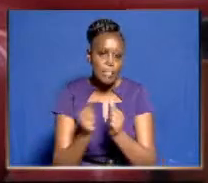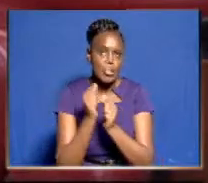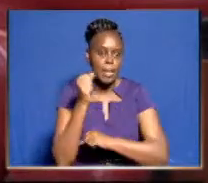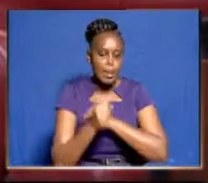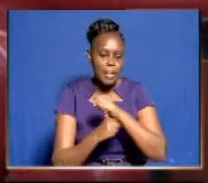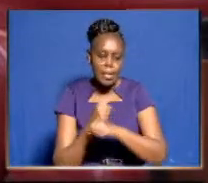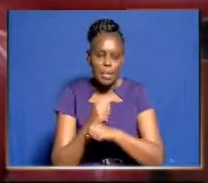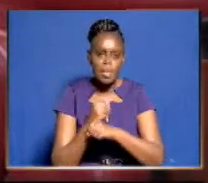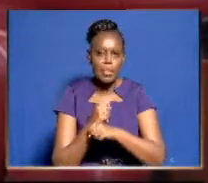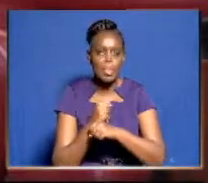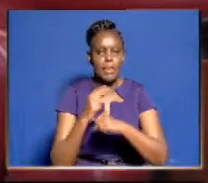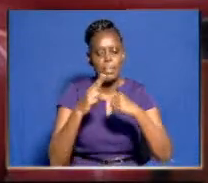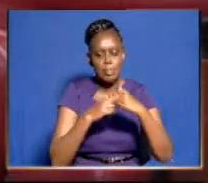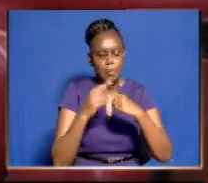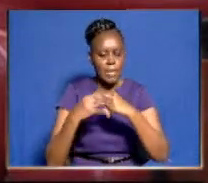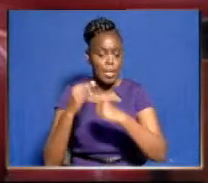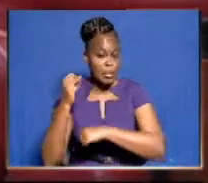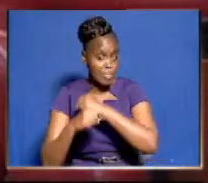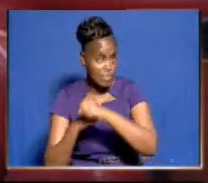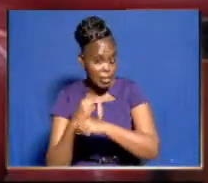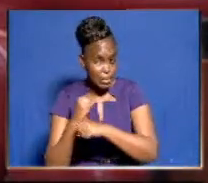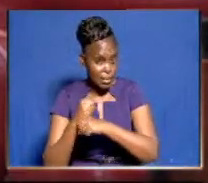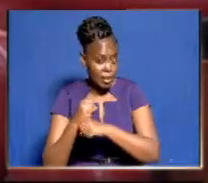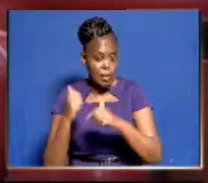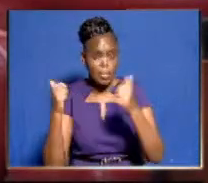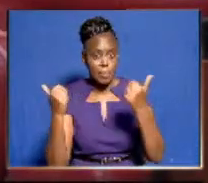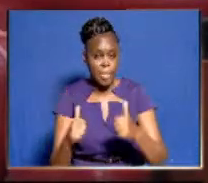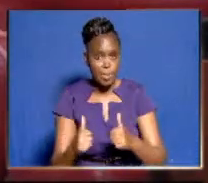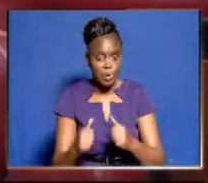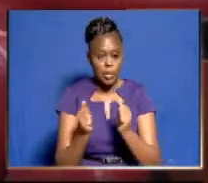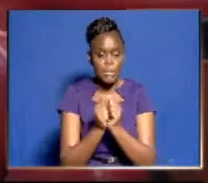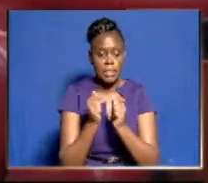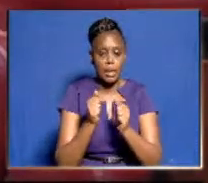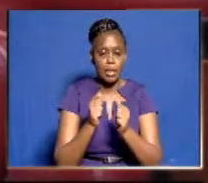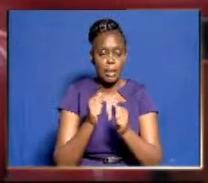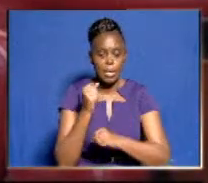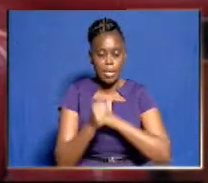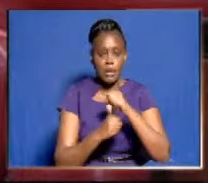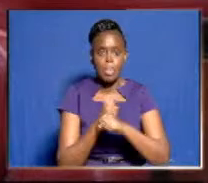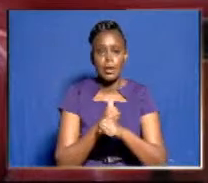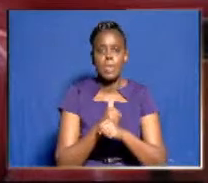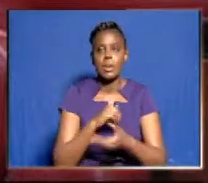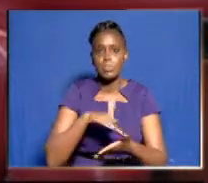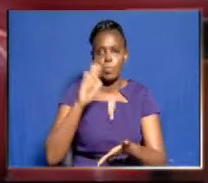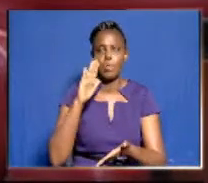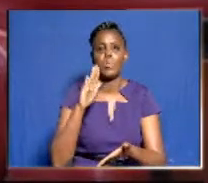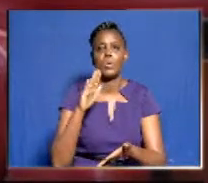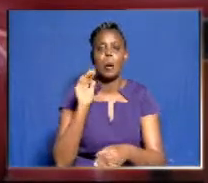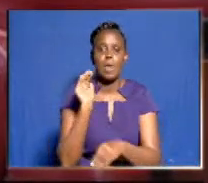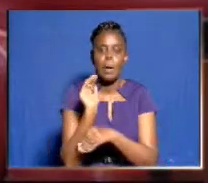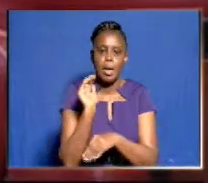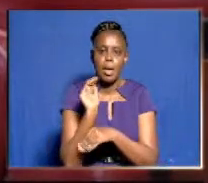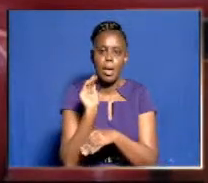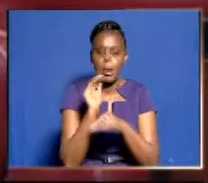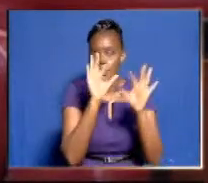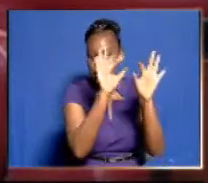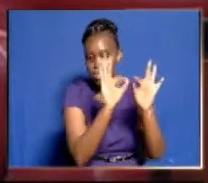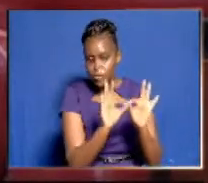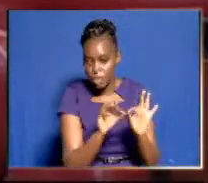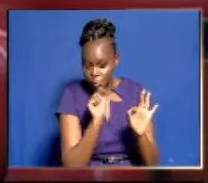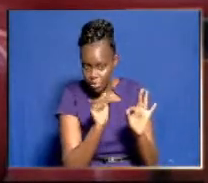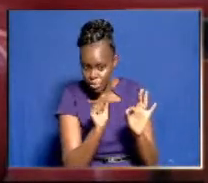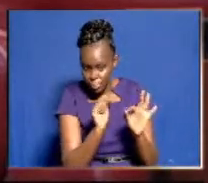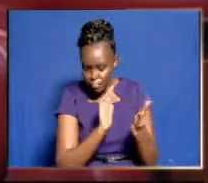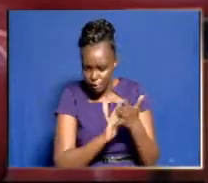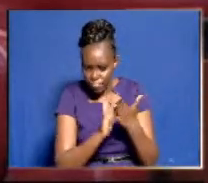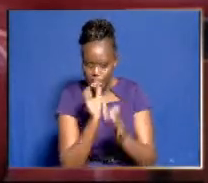years, almost 7-8 years, Honorable Speaker, actually more than 10 years. So, Honorable Speaker, I'd like to urge Treasury to move